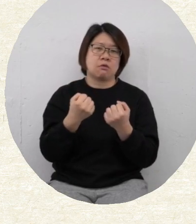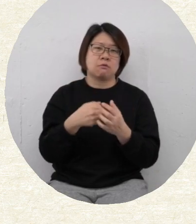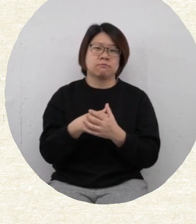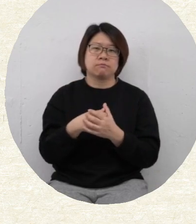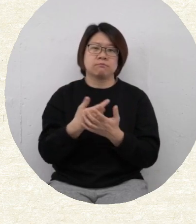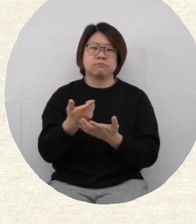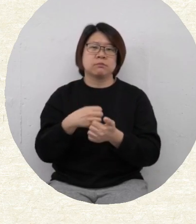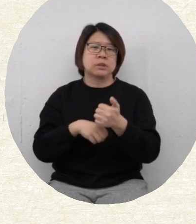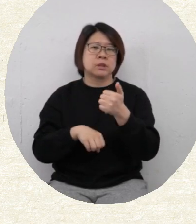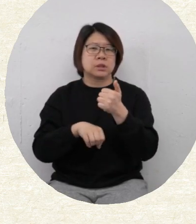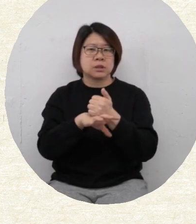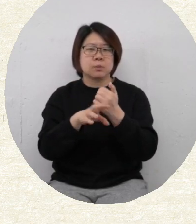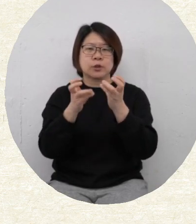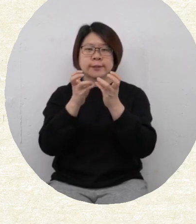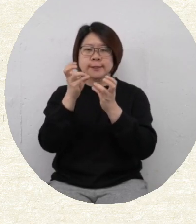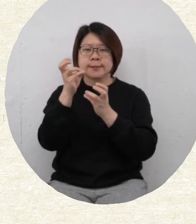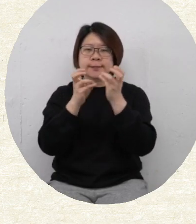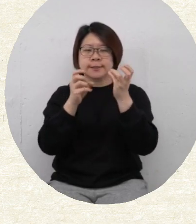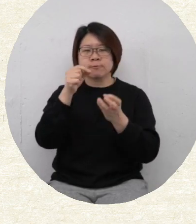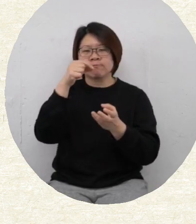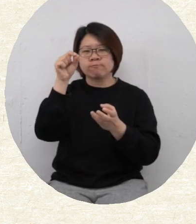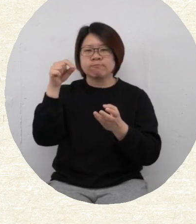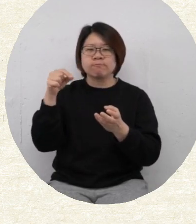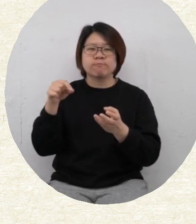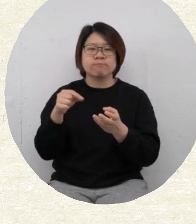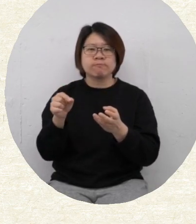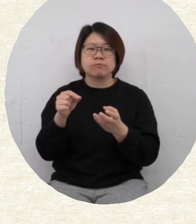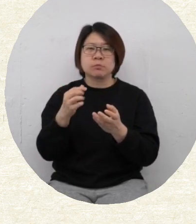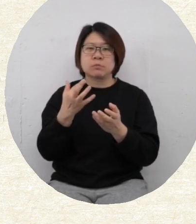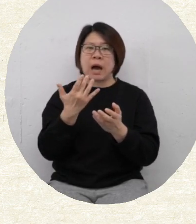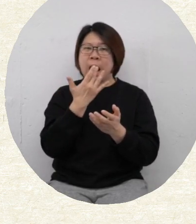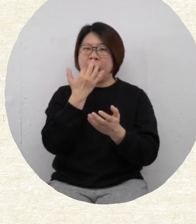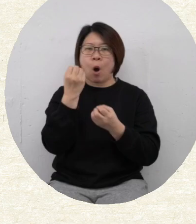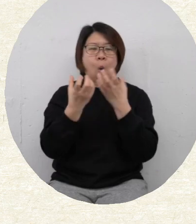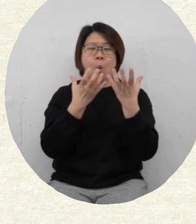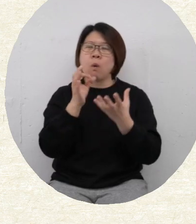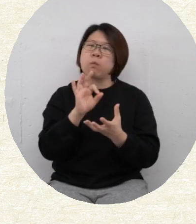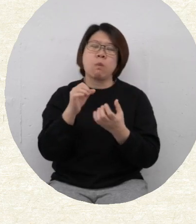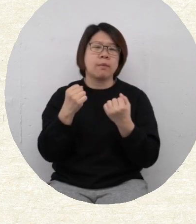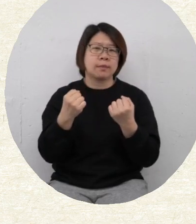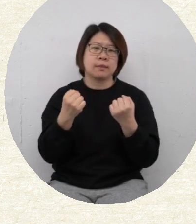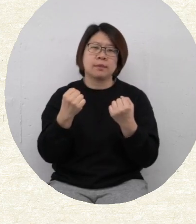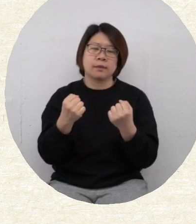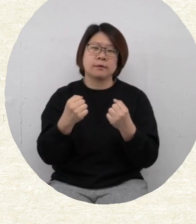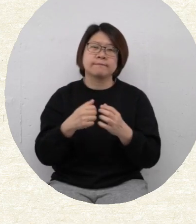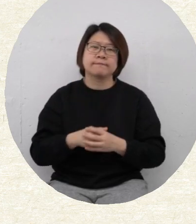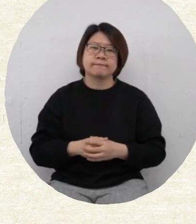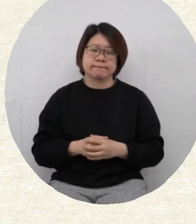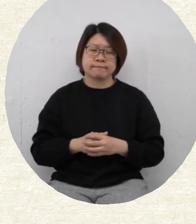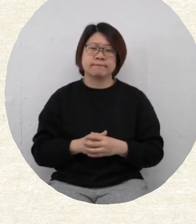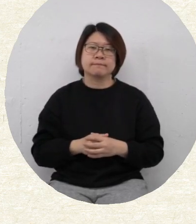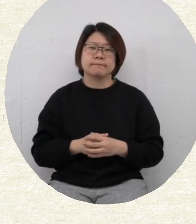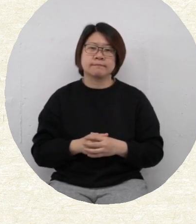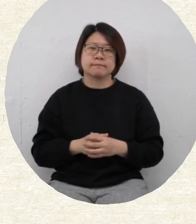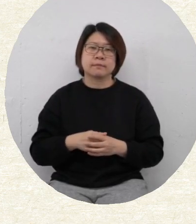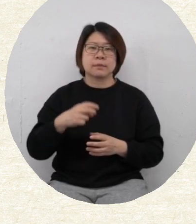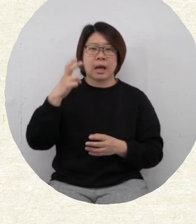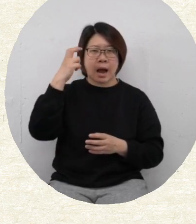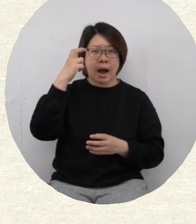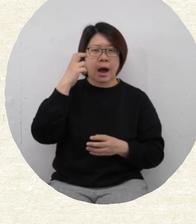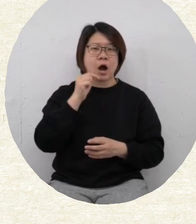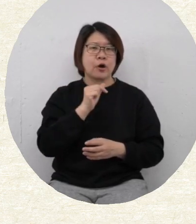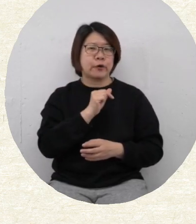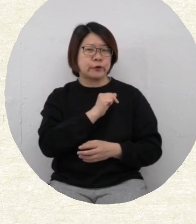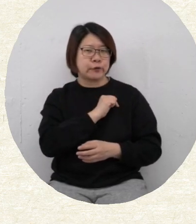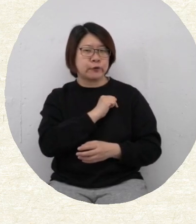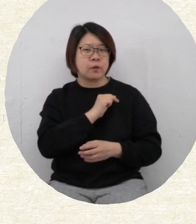flowers. Most of my flower images are, monochromatic. It's just line and black and white. Very